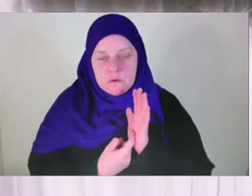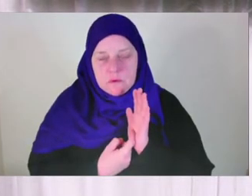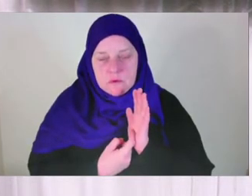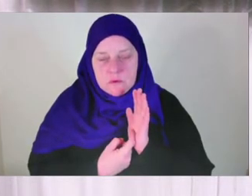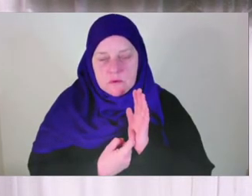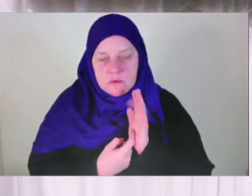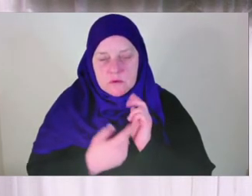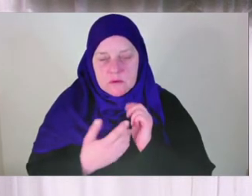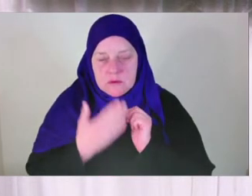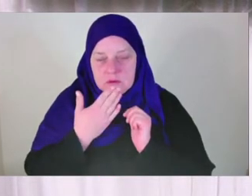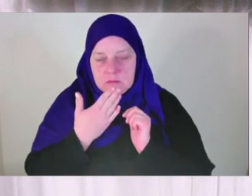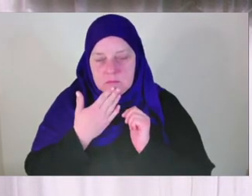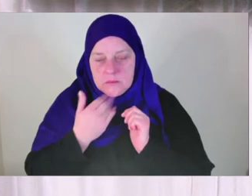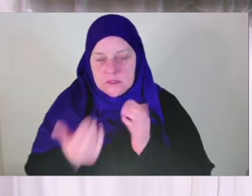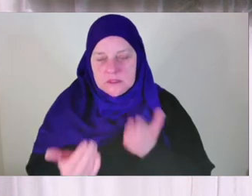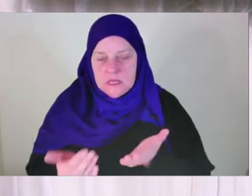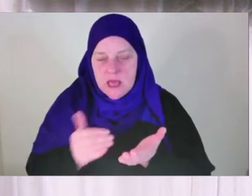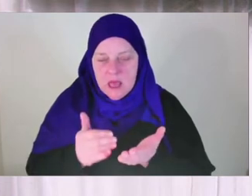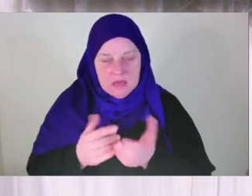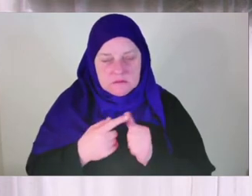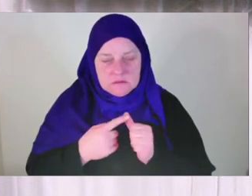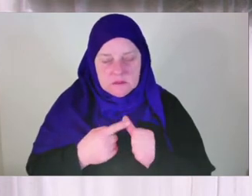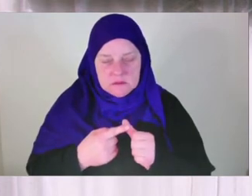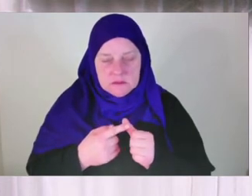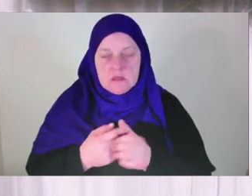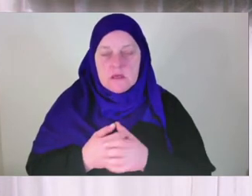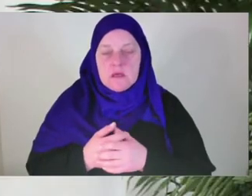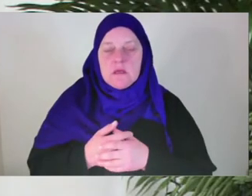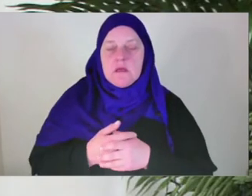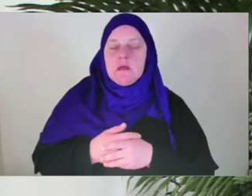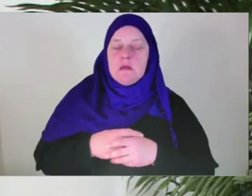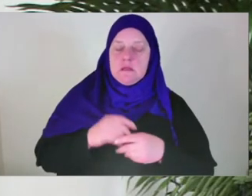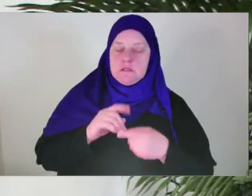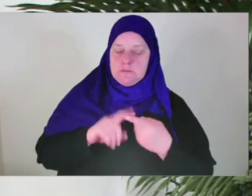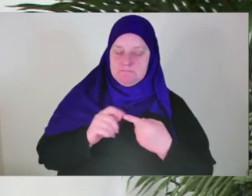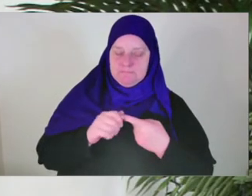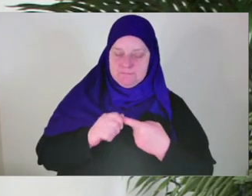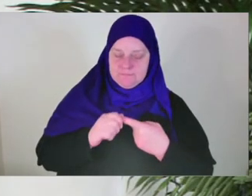to answer them all if you wish. First of all,